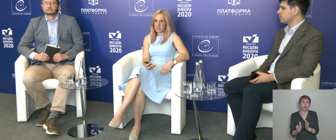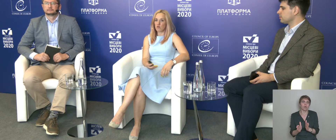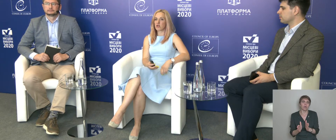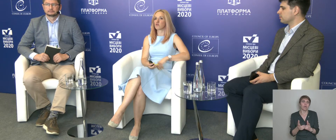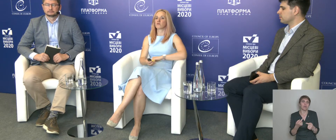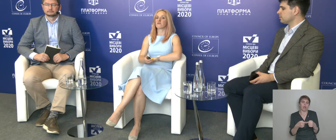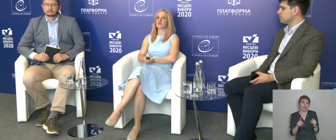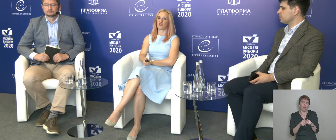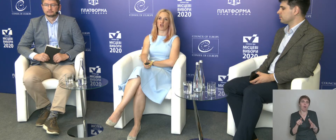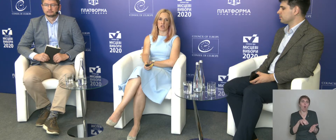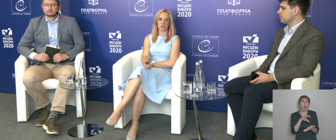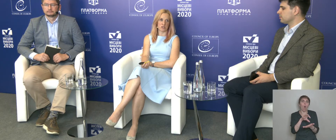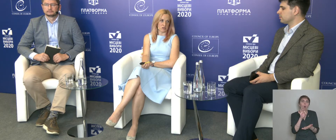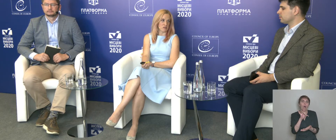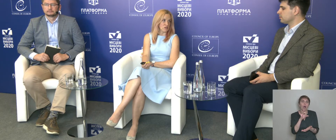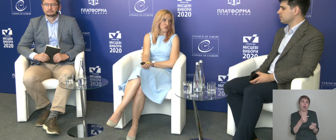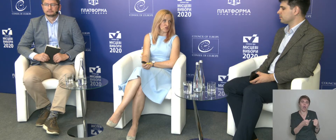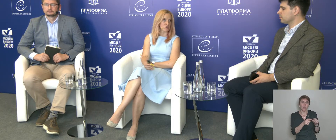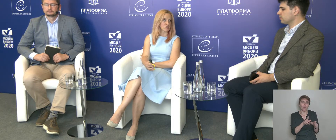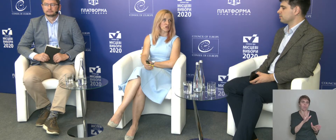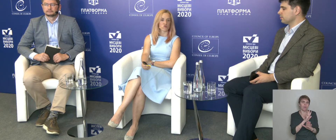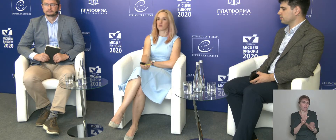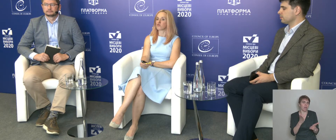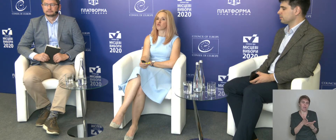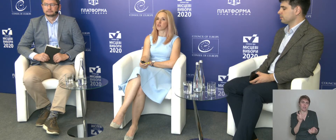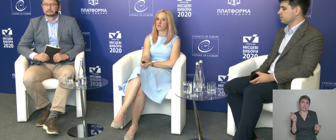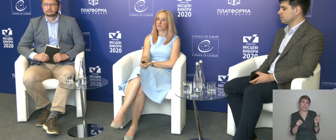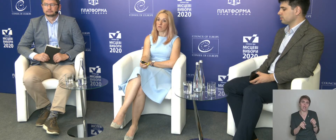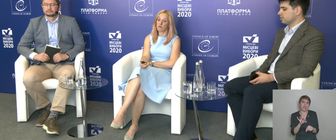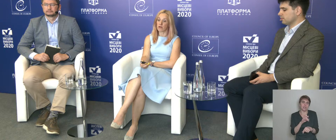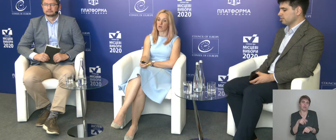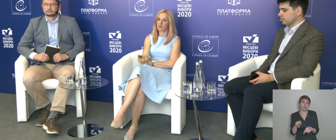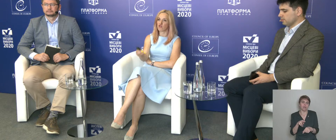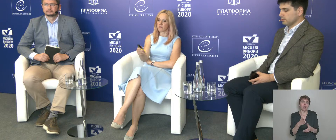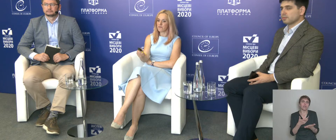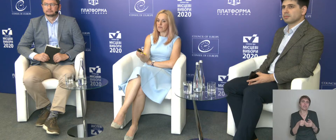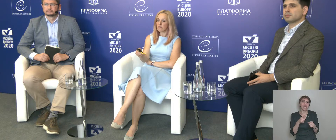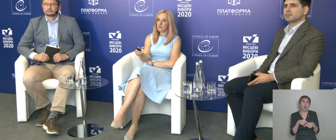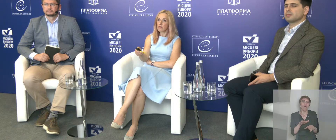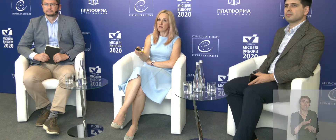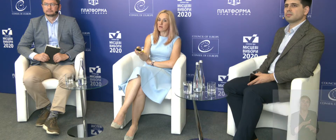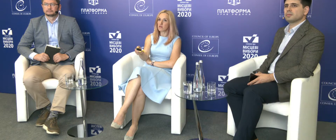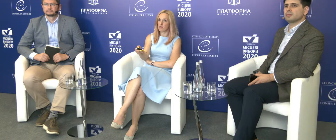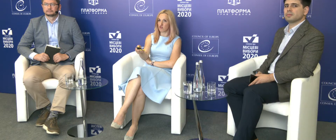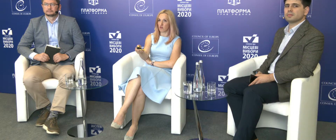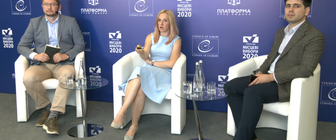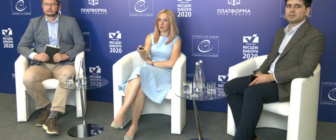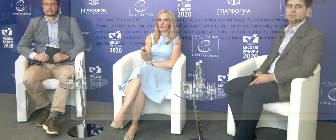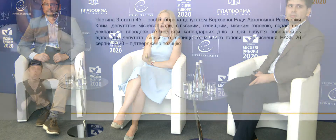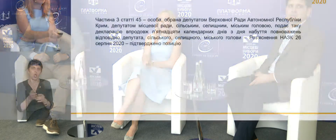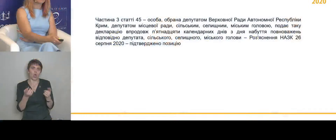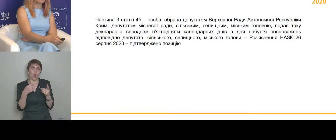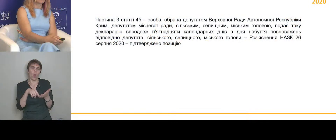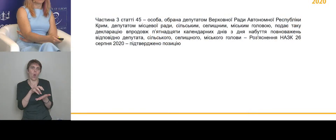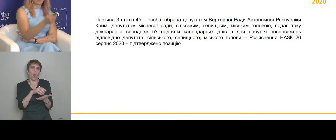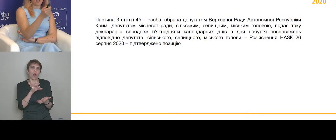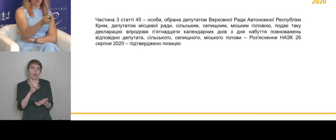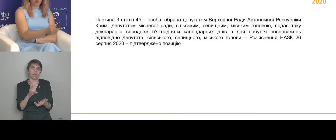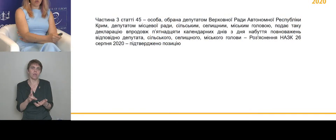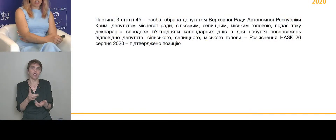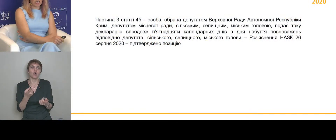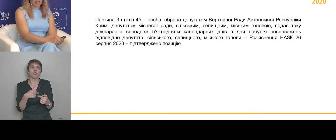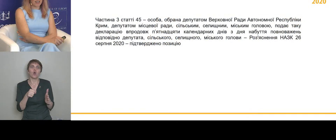why they usually put in charge of these approvals not the Congress, but